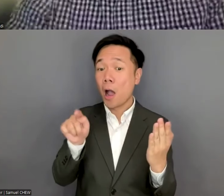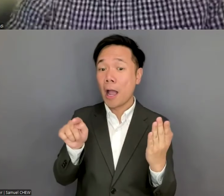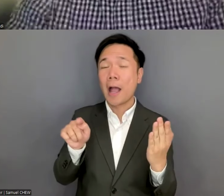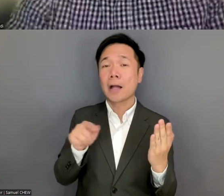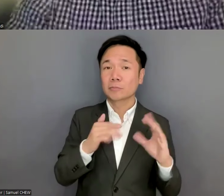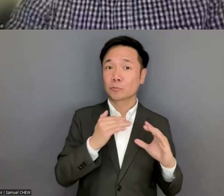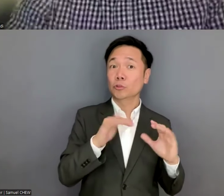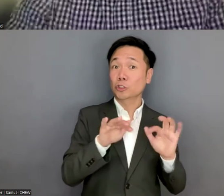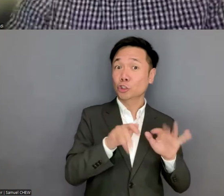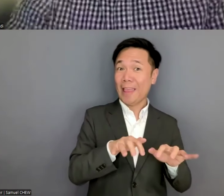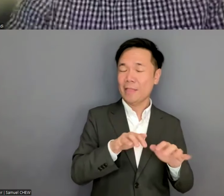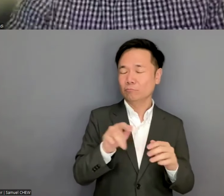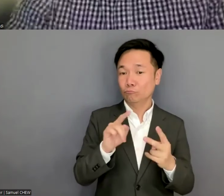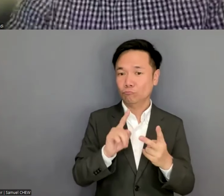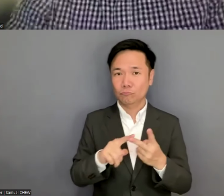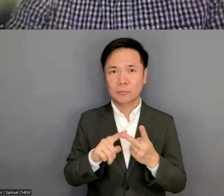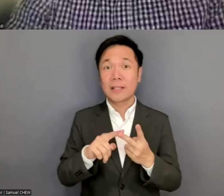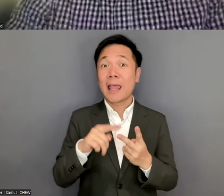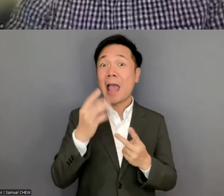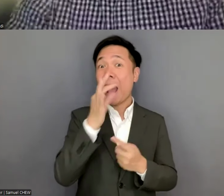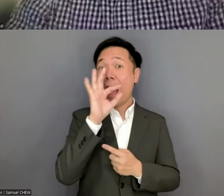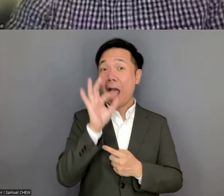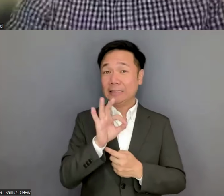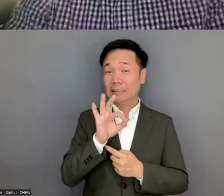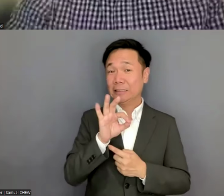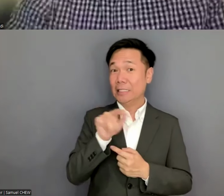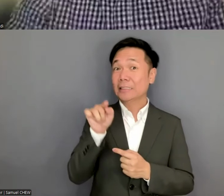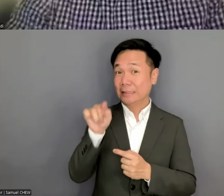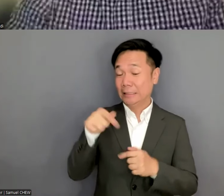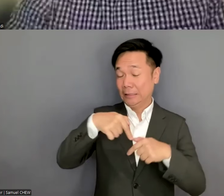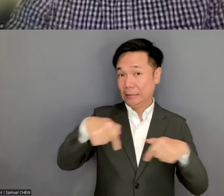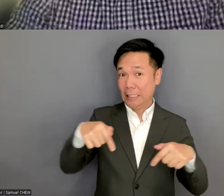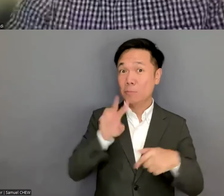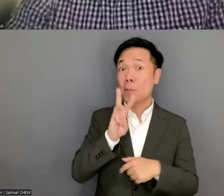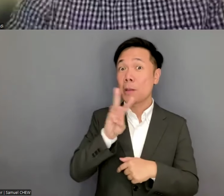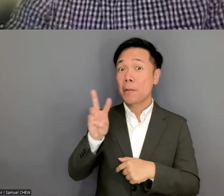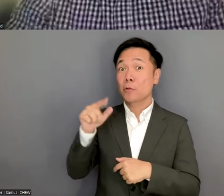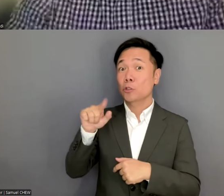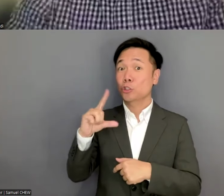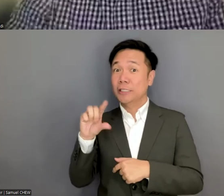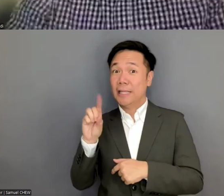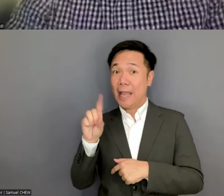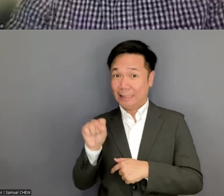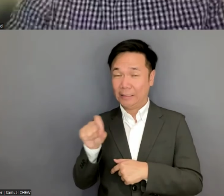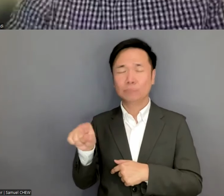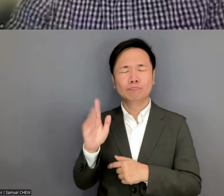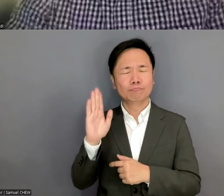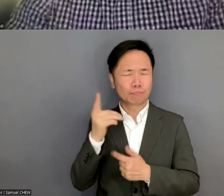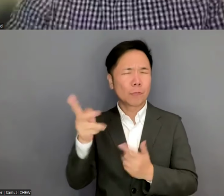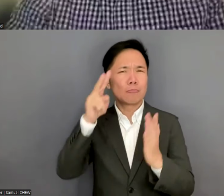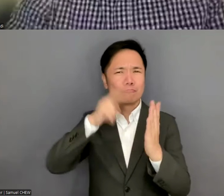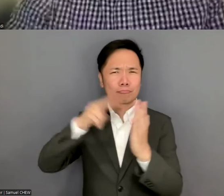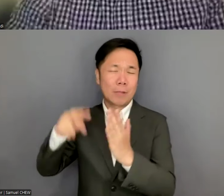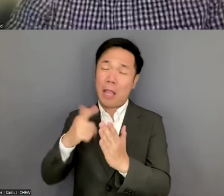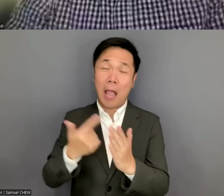chat box. So feel free to access that website. I know personally, I access that website almost